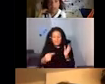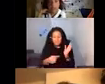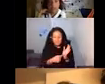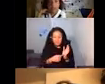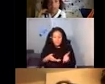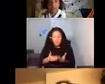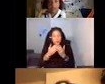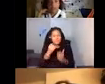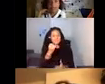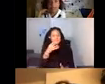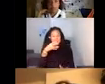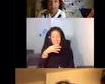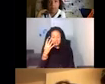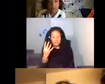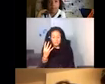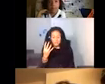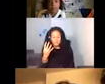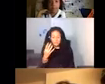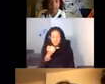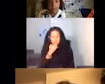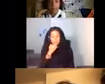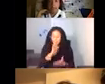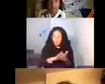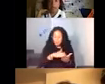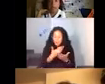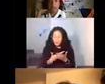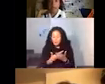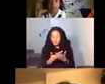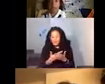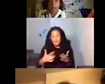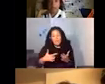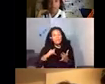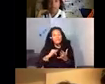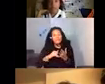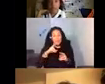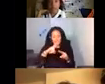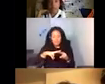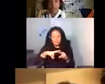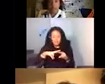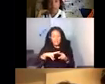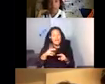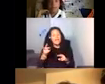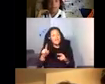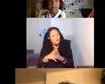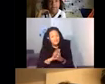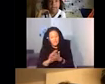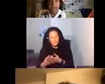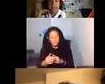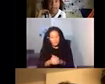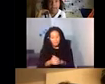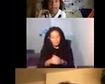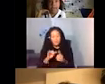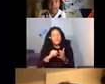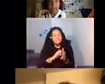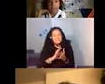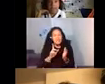born 1694, mathematician and poet who lived in Stratford and West Ham. Sarah